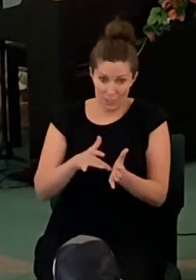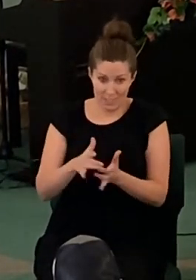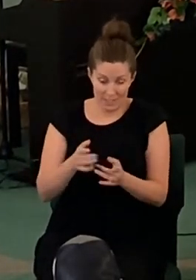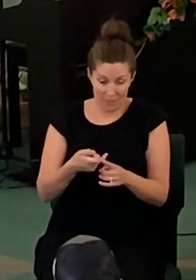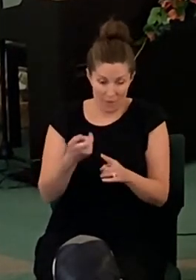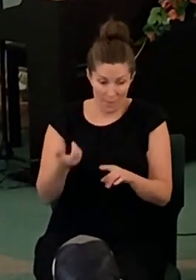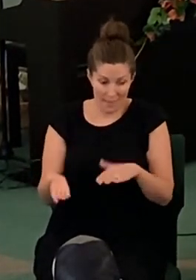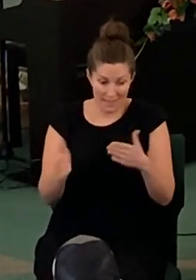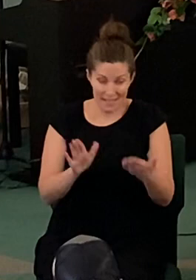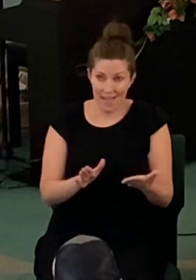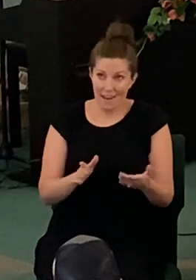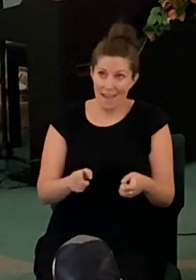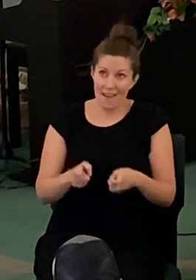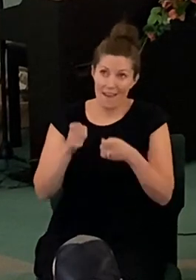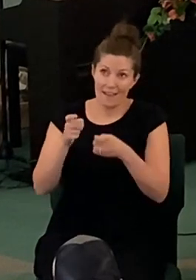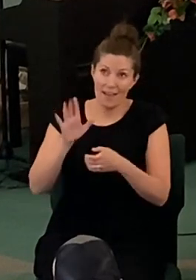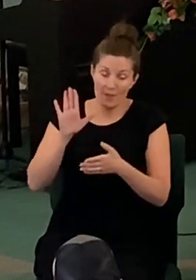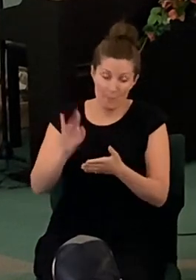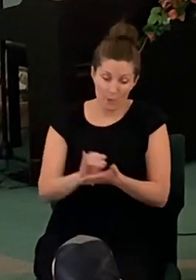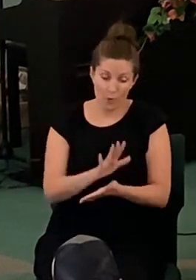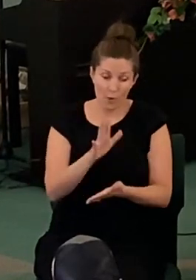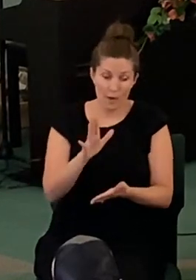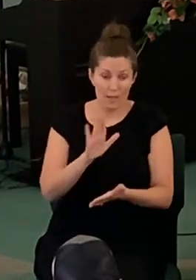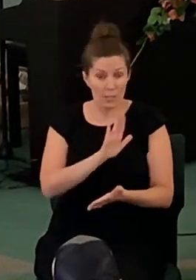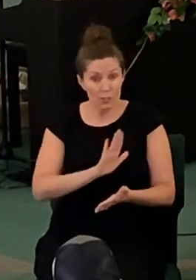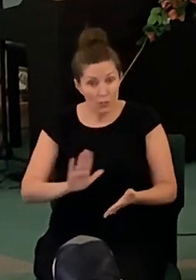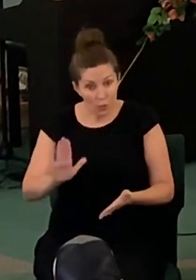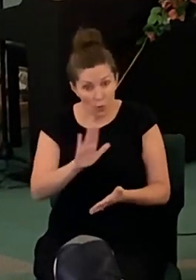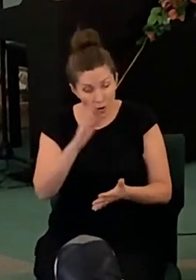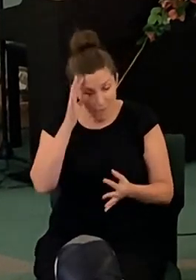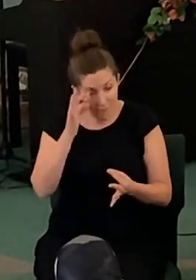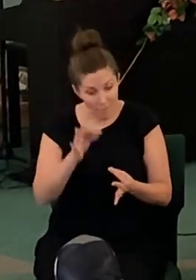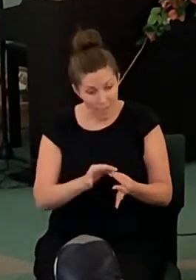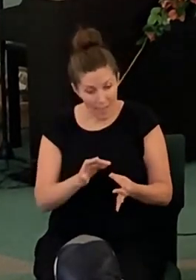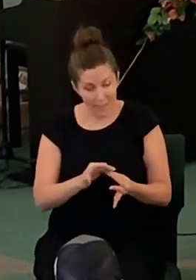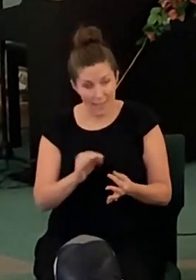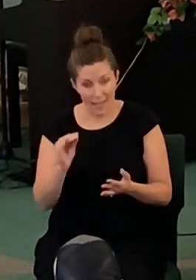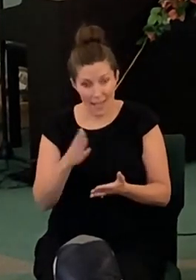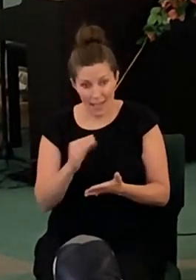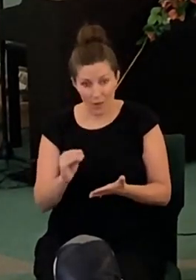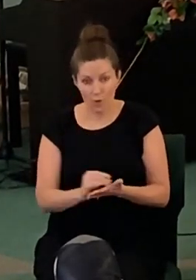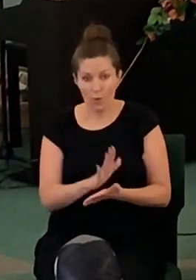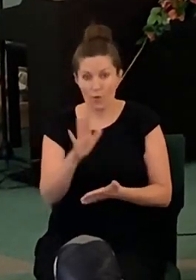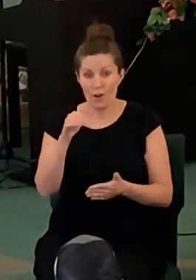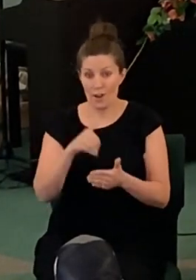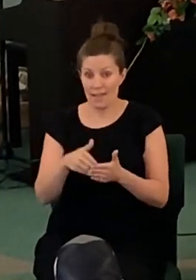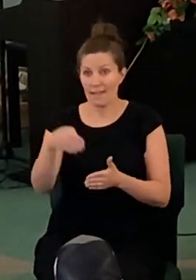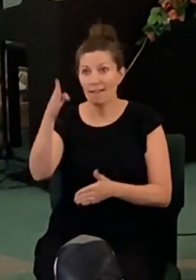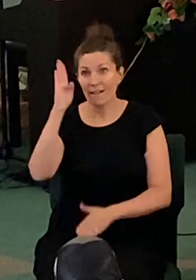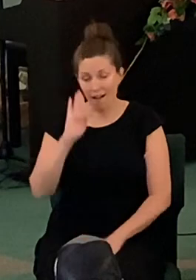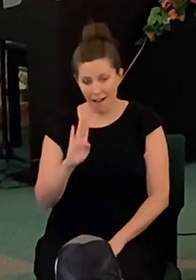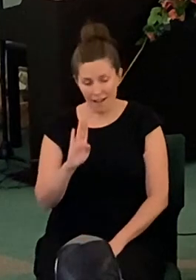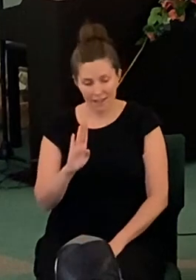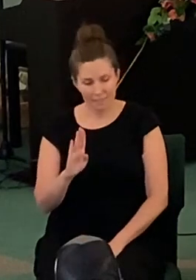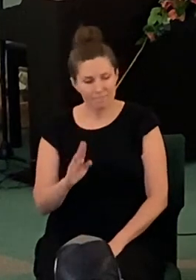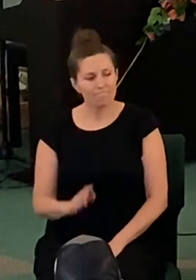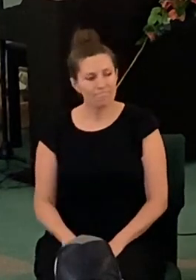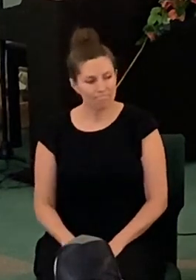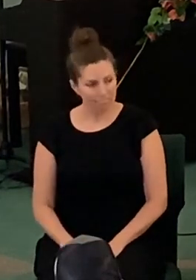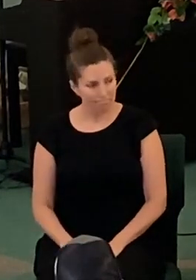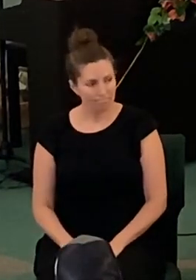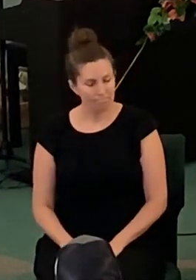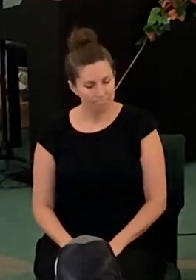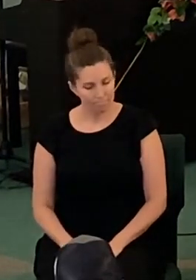and gave him glory, so that your faith and your hope are in God. Again, at the beginning